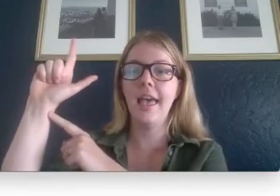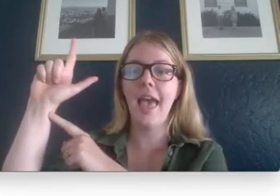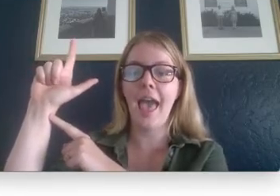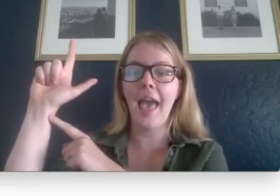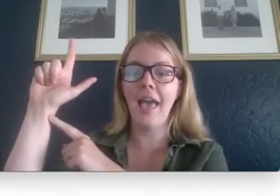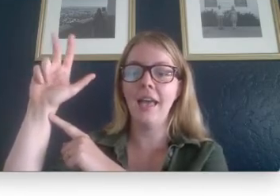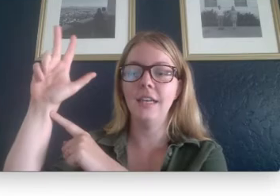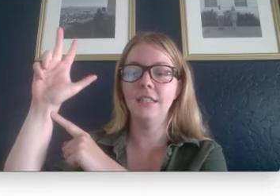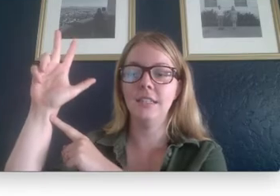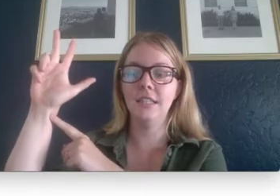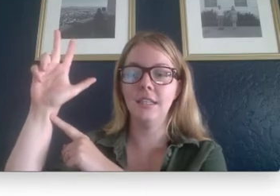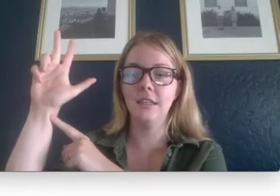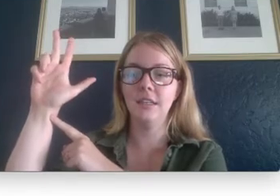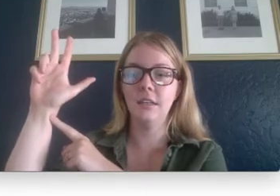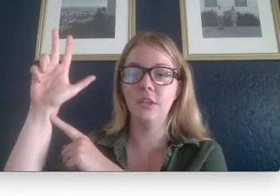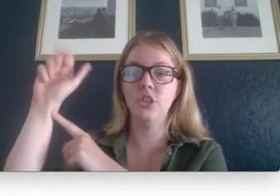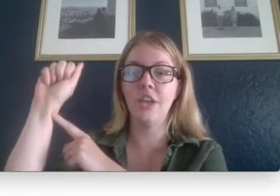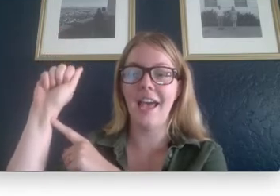Ch-a-t.